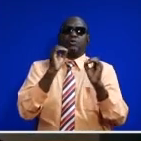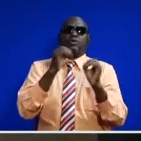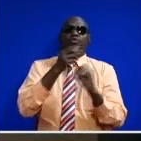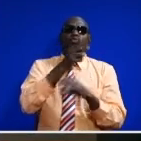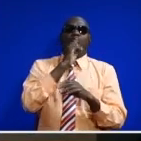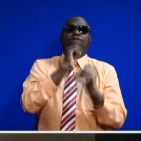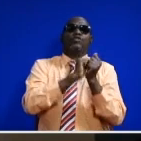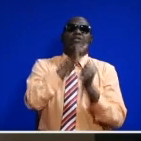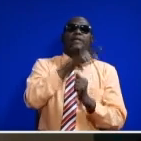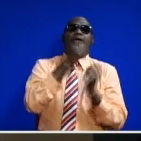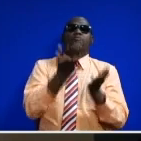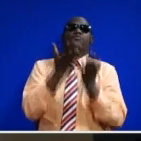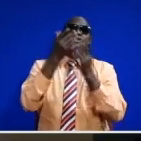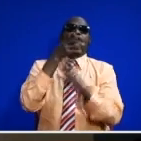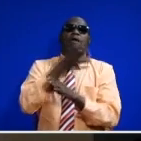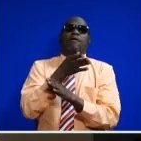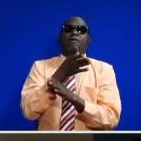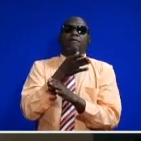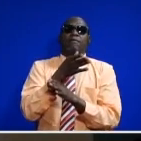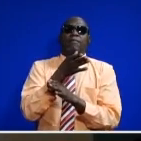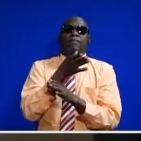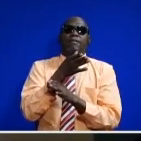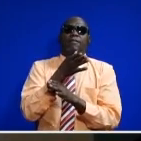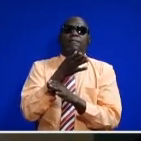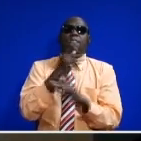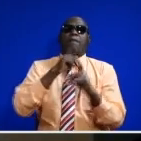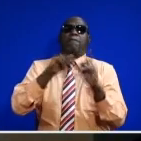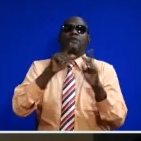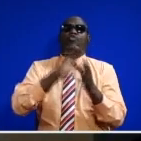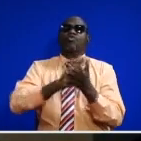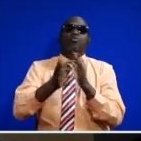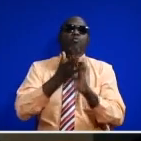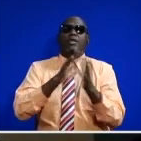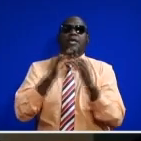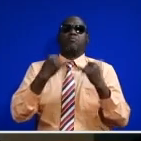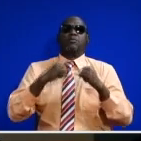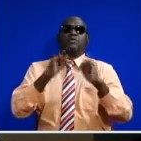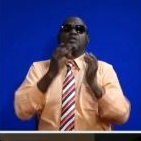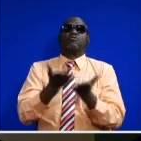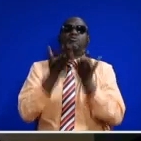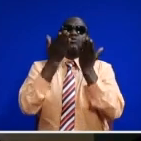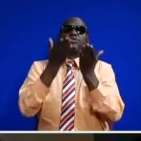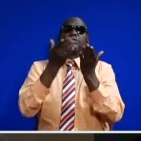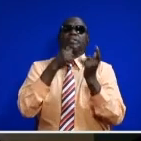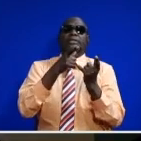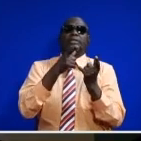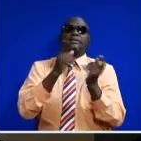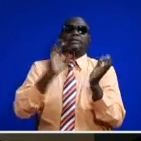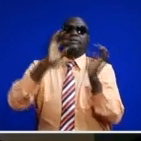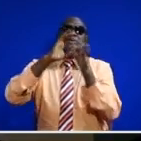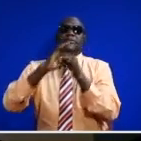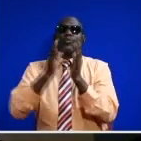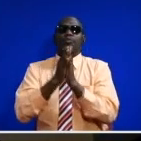2014. But you know, nobody had implemented the promotion. It did not translate to the